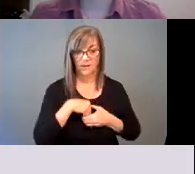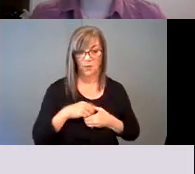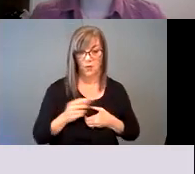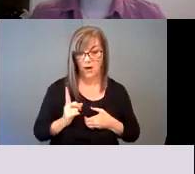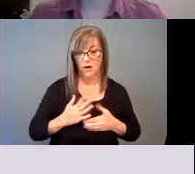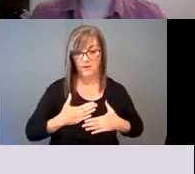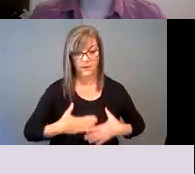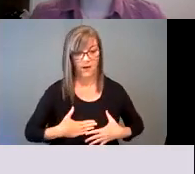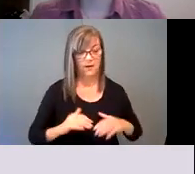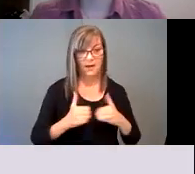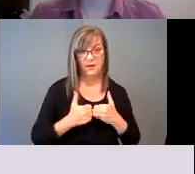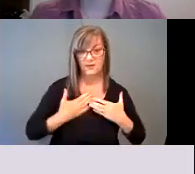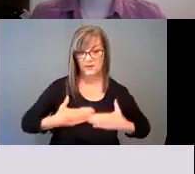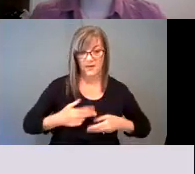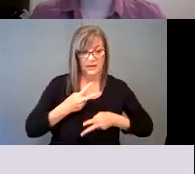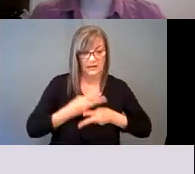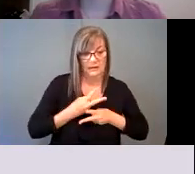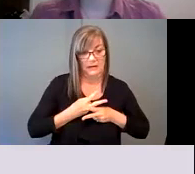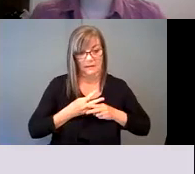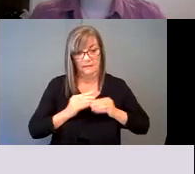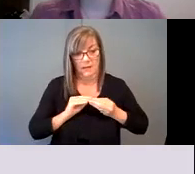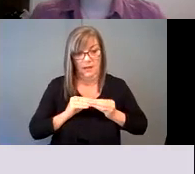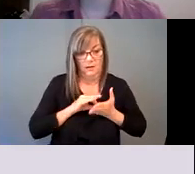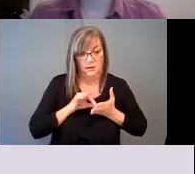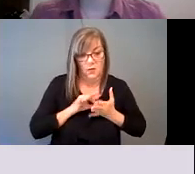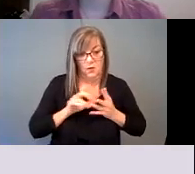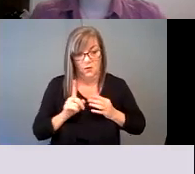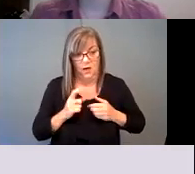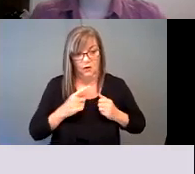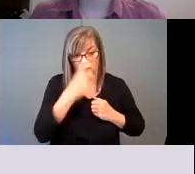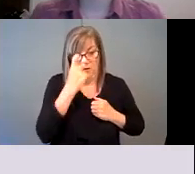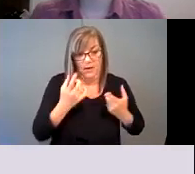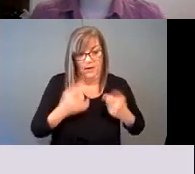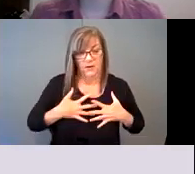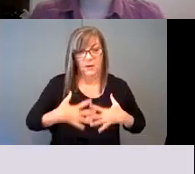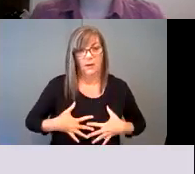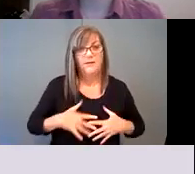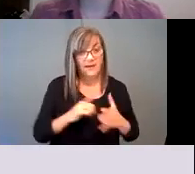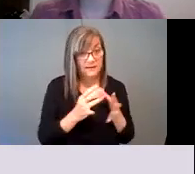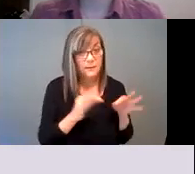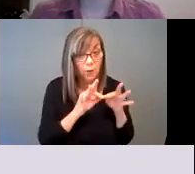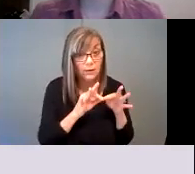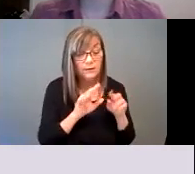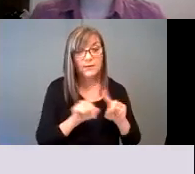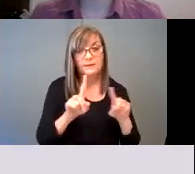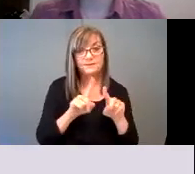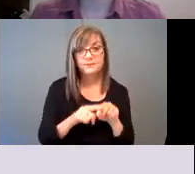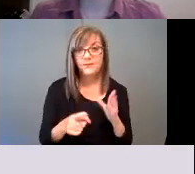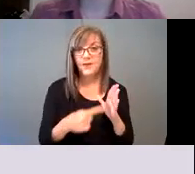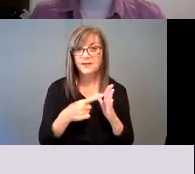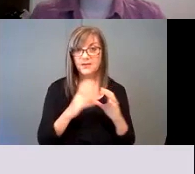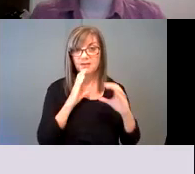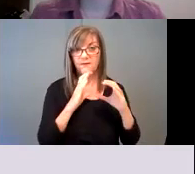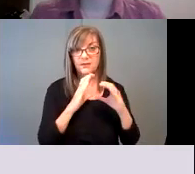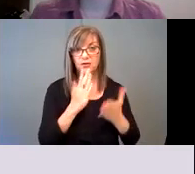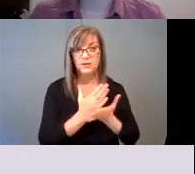is my body keeping the score? And while all of those things are really important, the conversation sometimes stops there, where it's like, now I